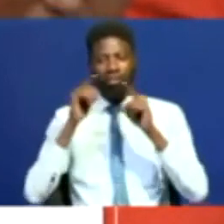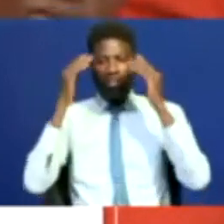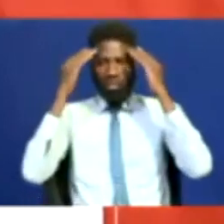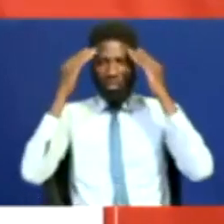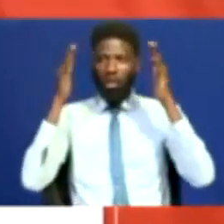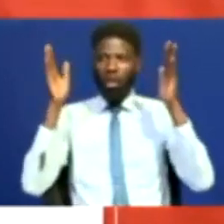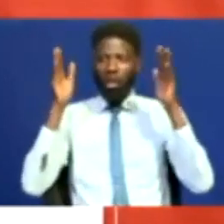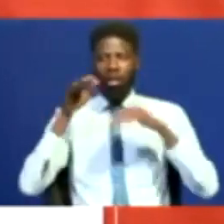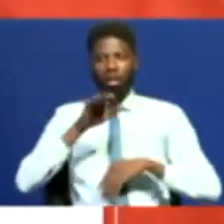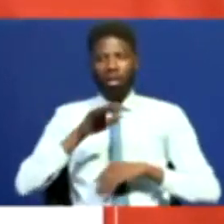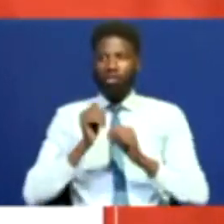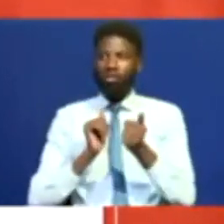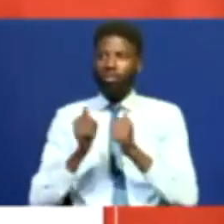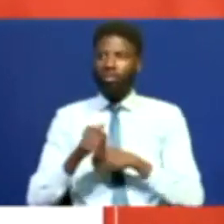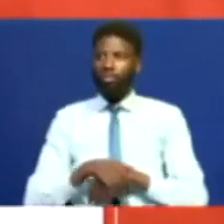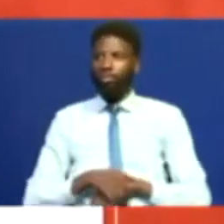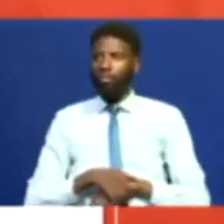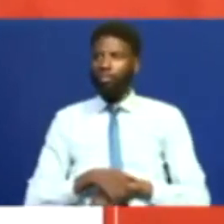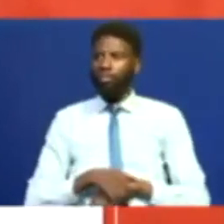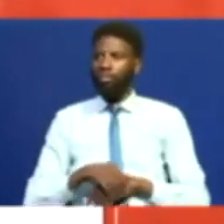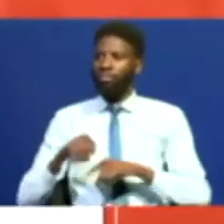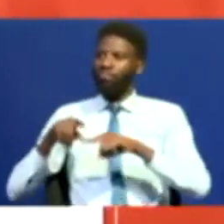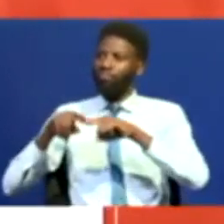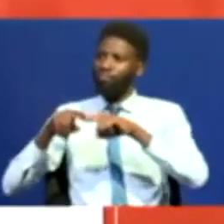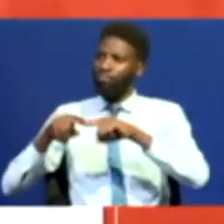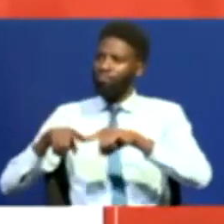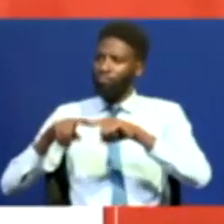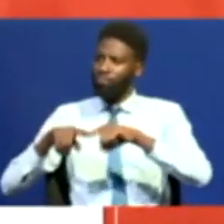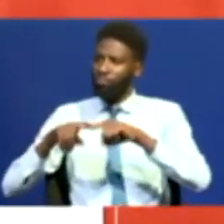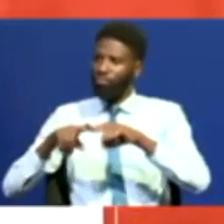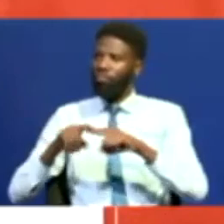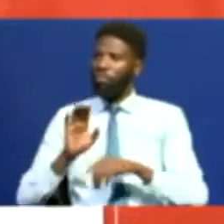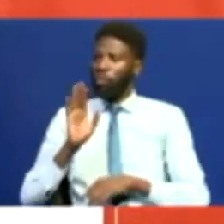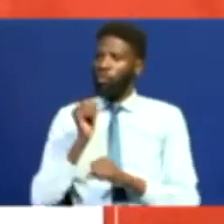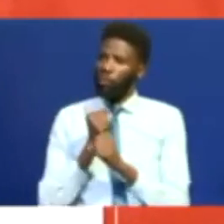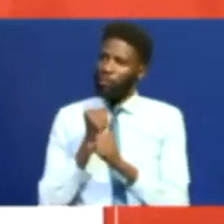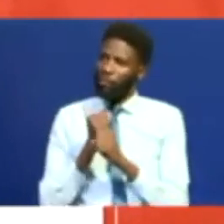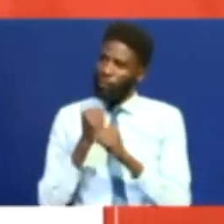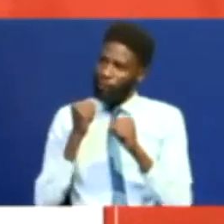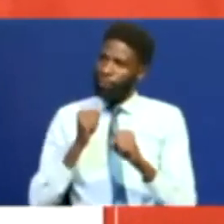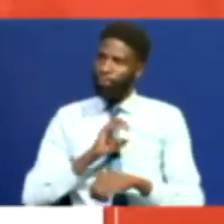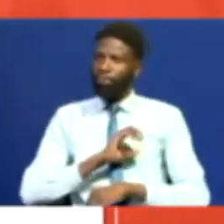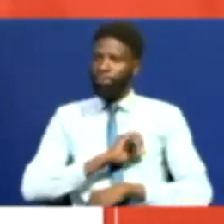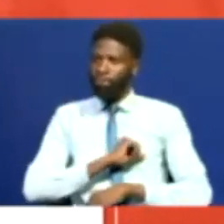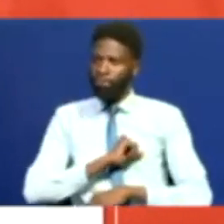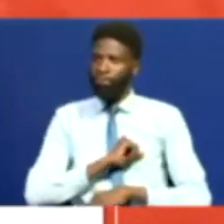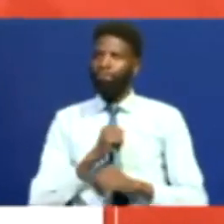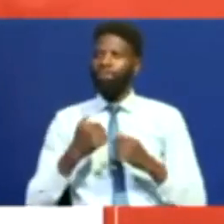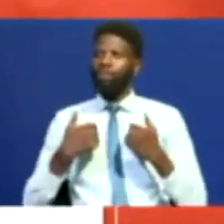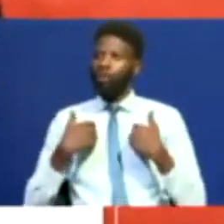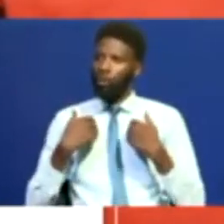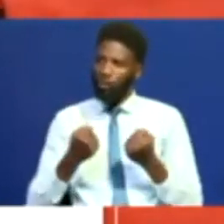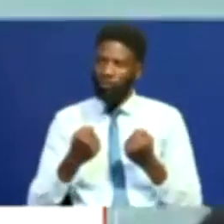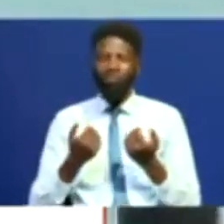sports. We are all equal. It depends on hard work, endurance, and courage,